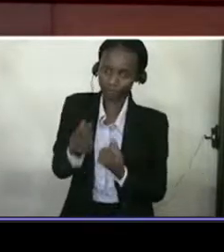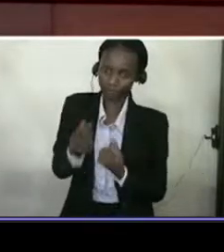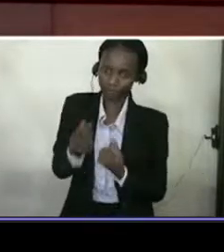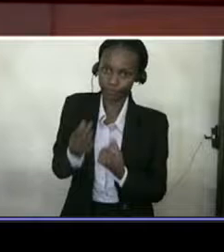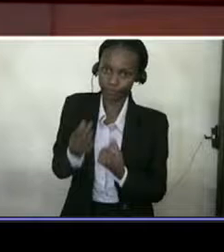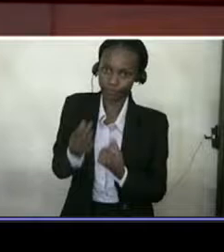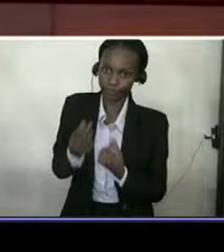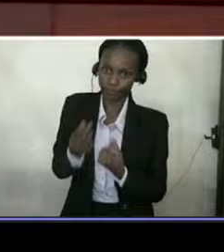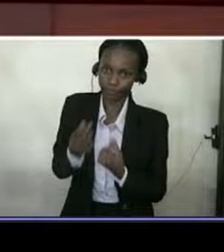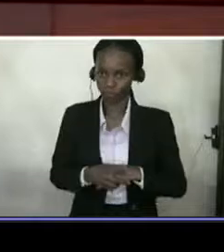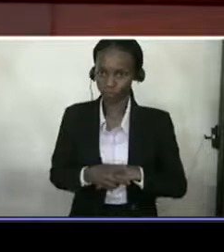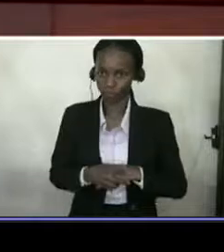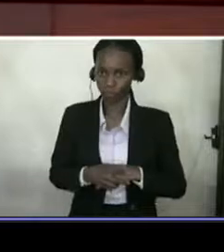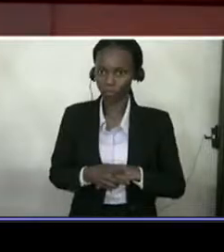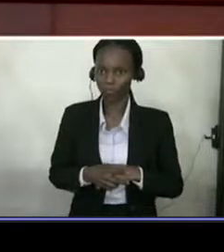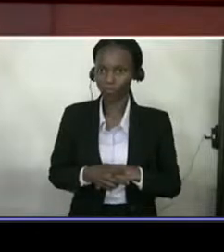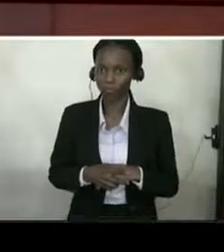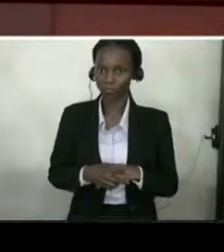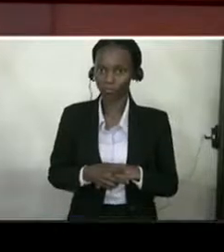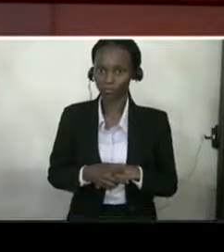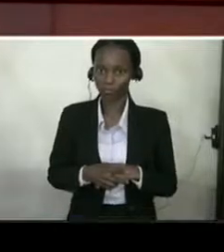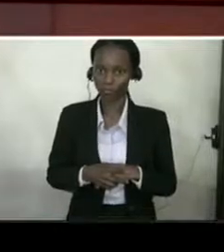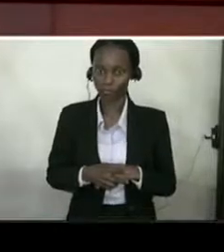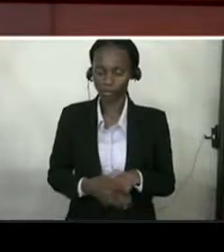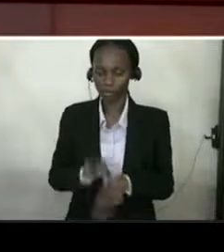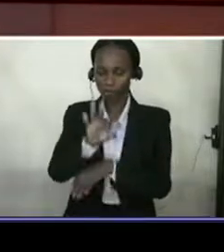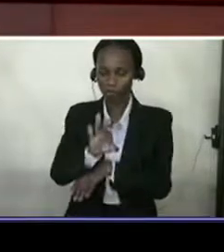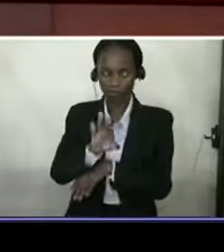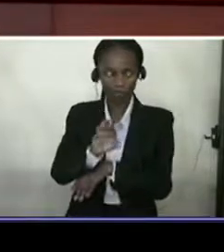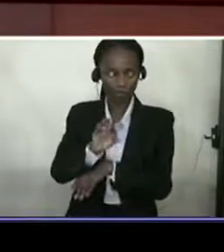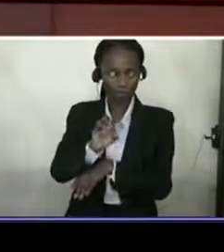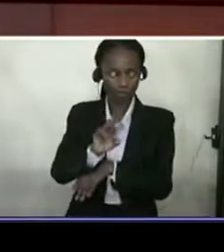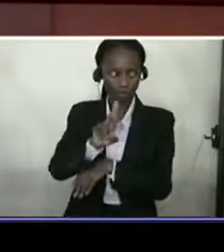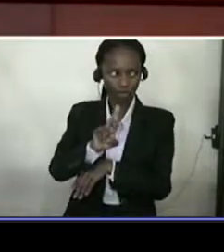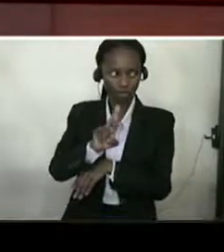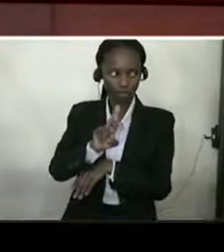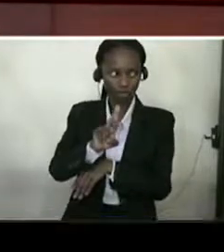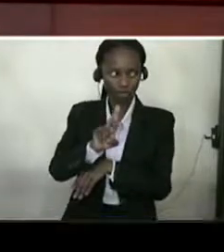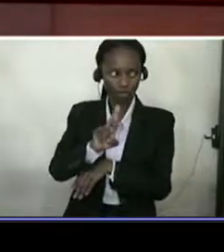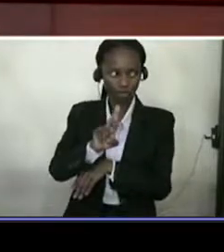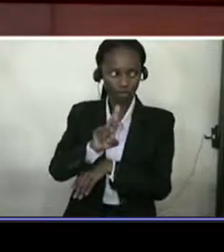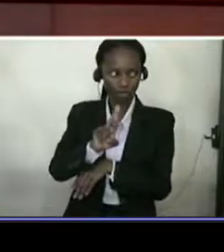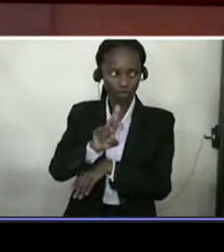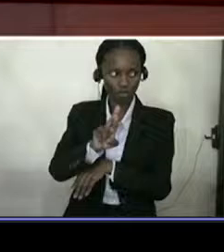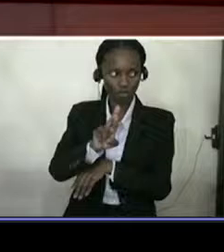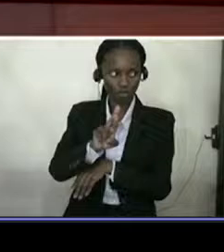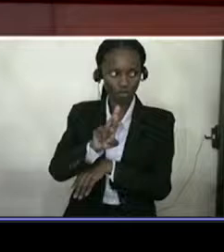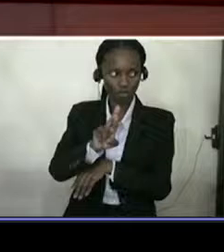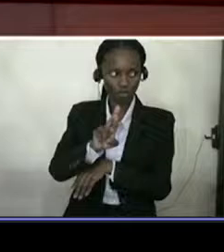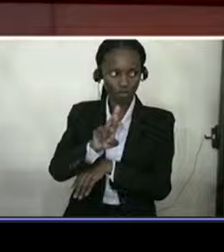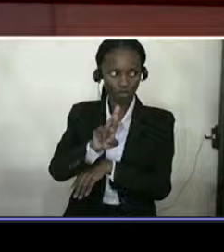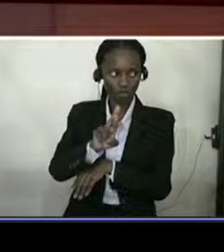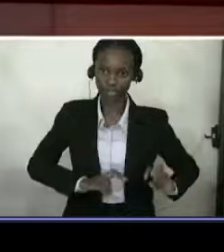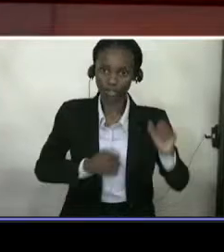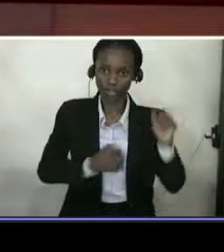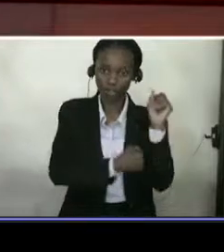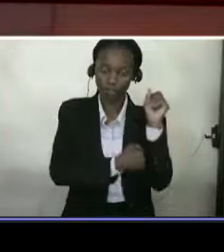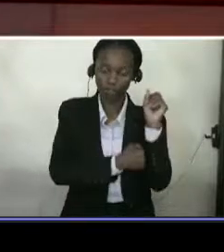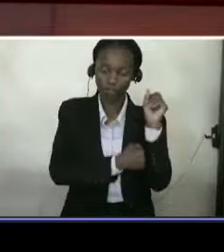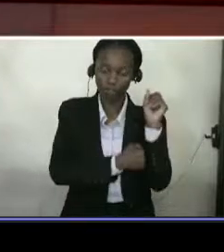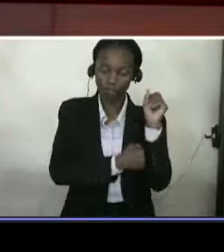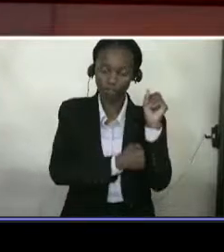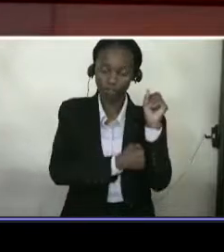In terms of forensic investigations, the in the office of the Premier, we wish to